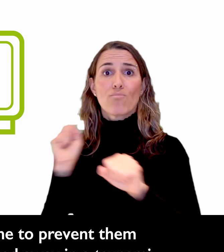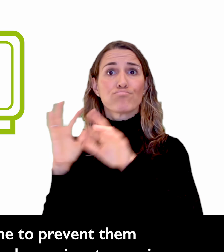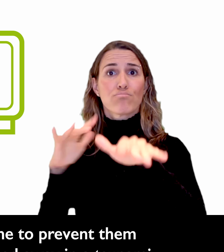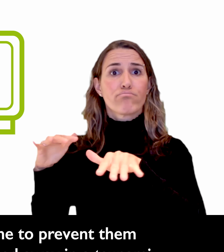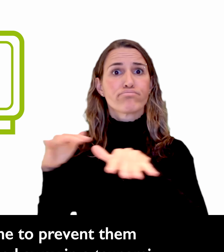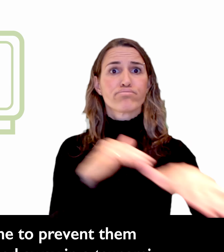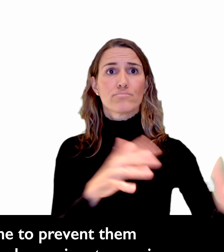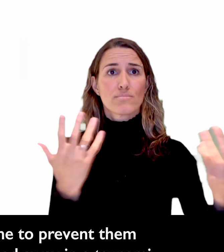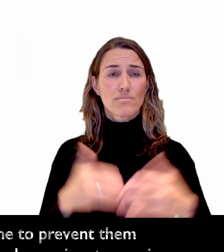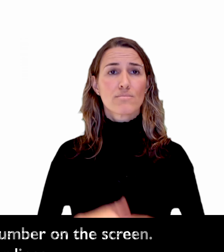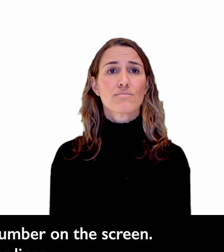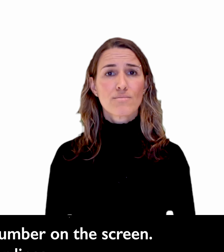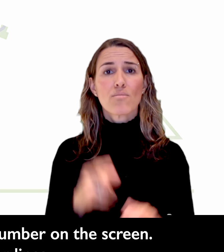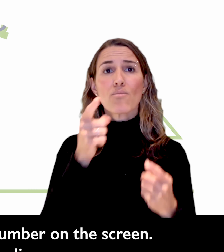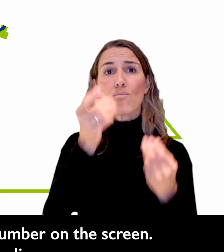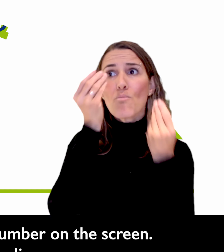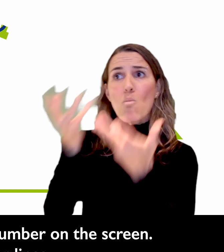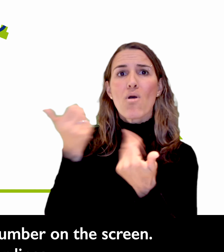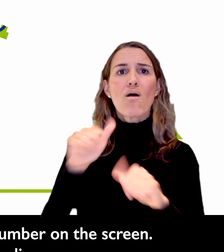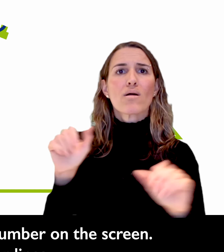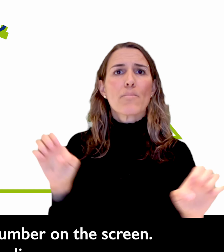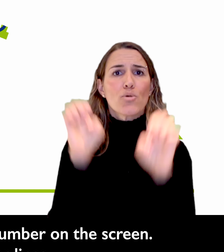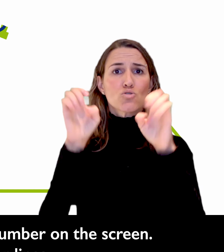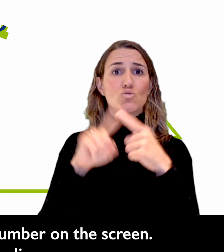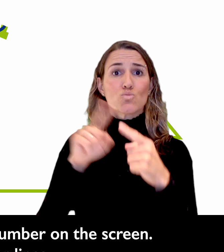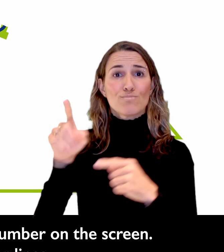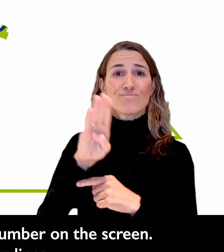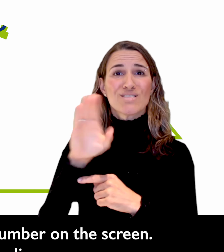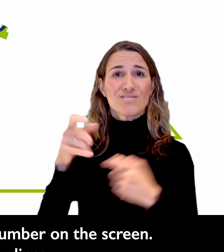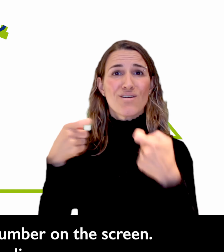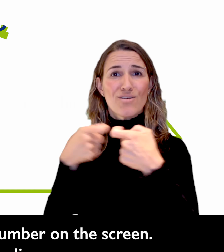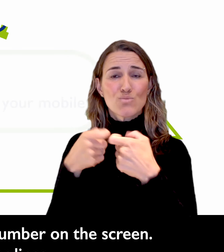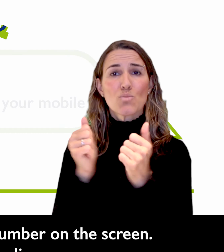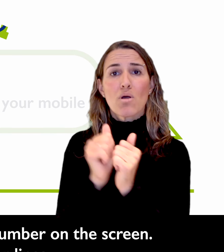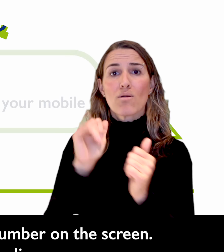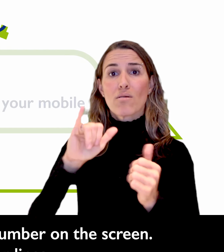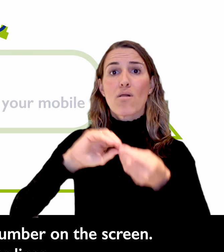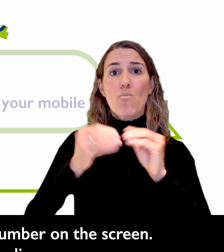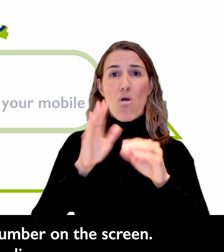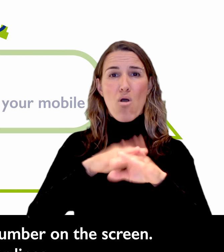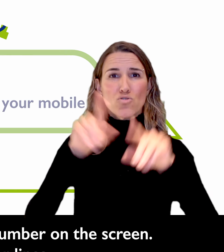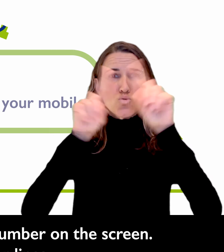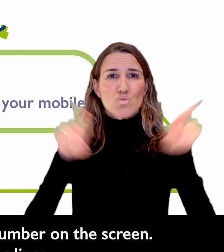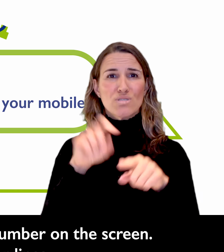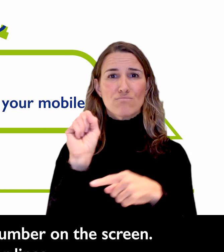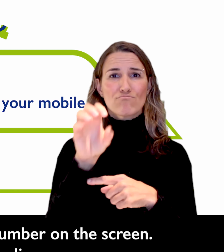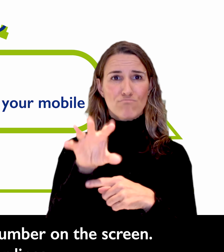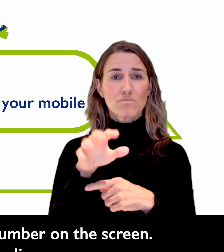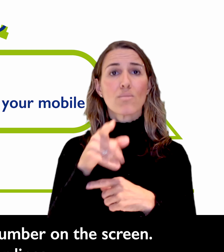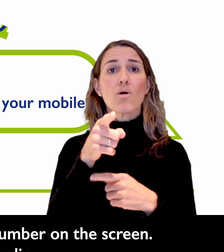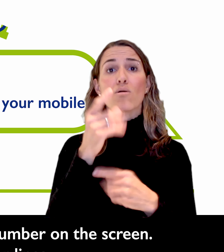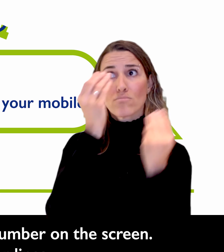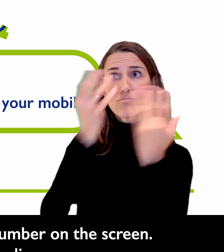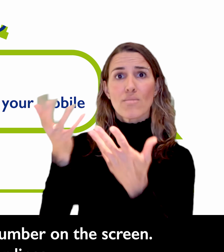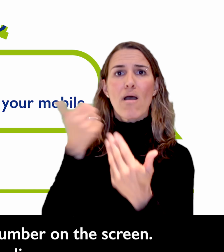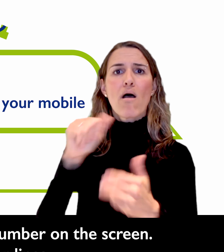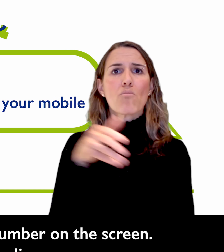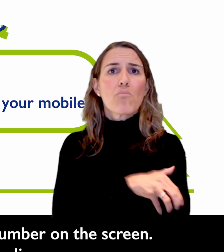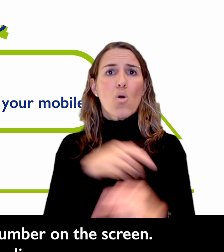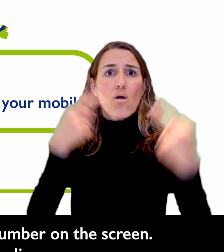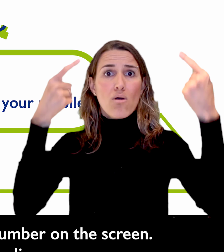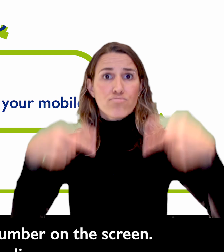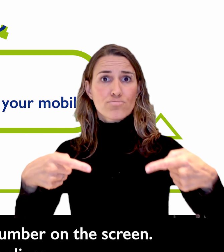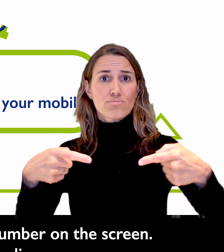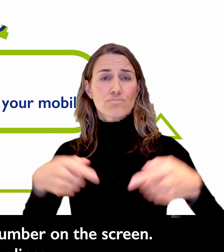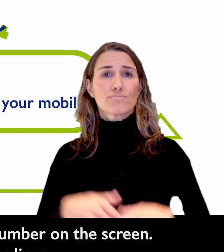in a tsunami. Report any emergency to BC Hydro with the number on the screen. Notify them of any